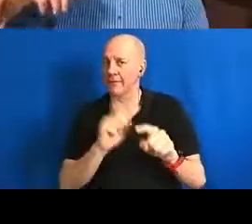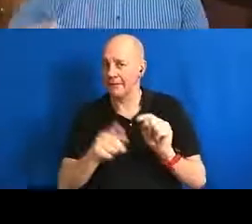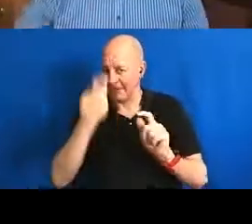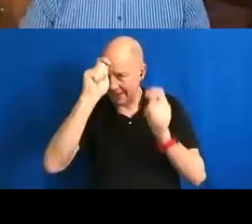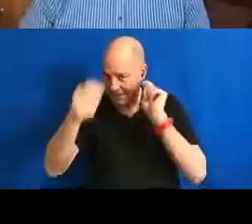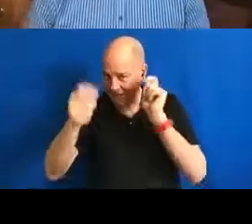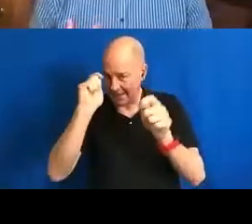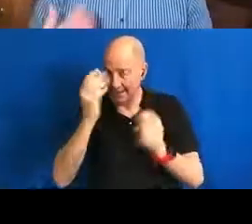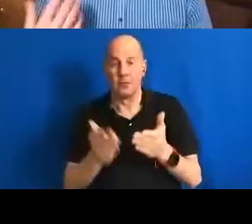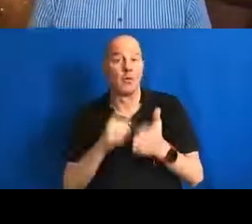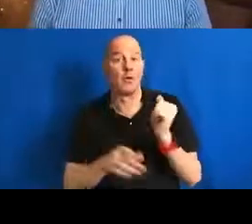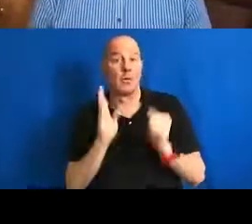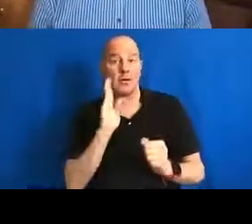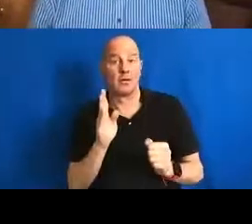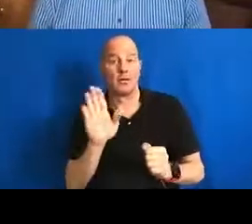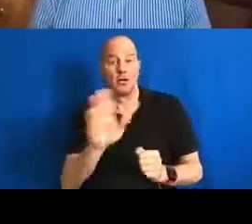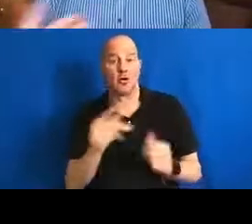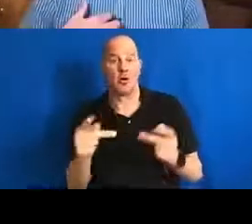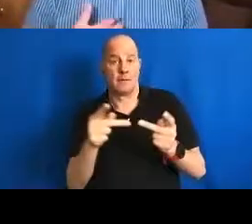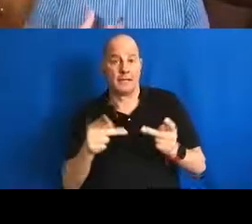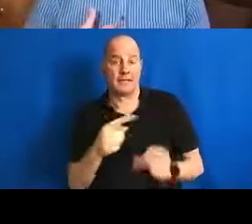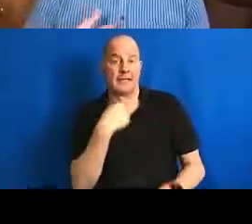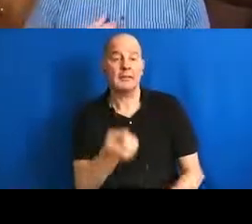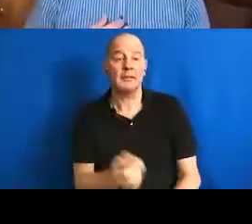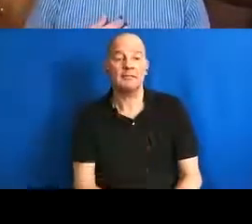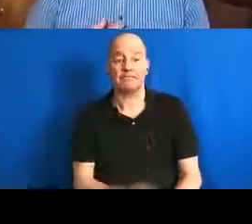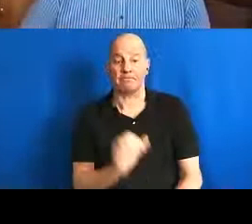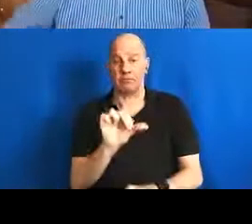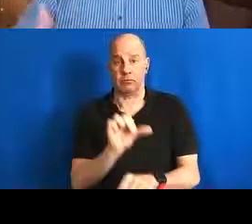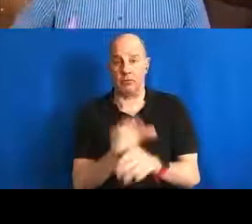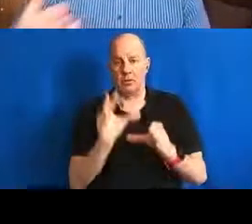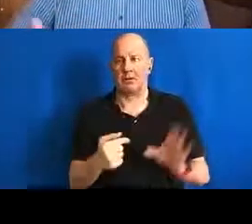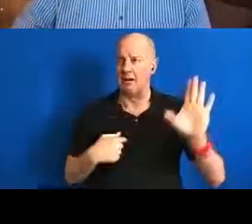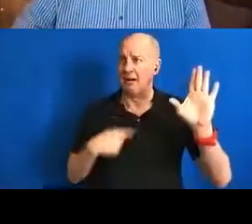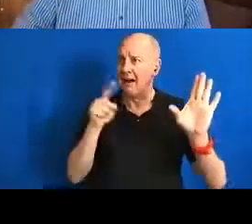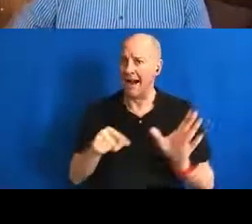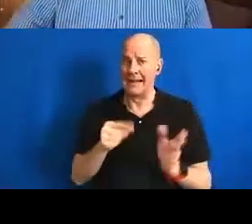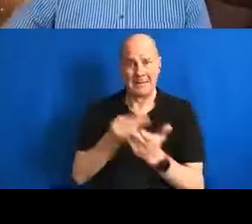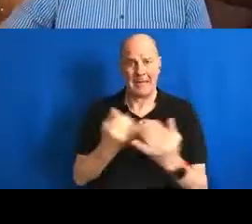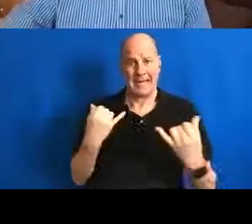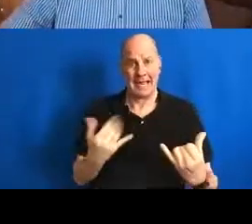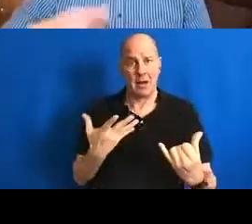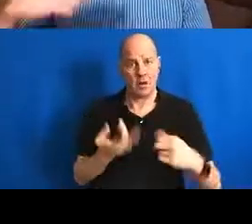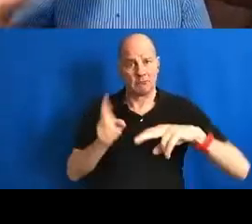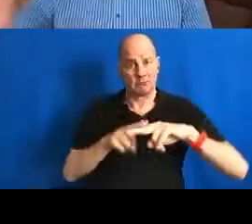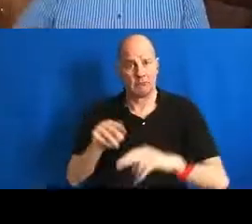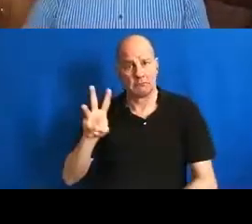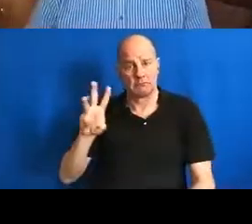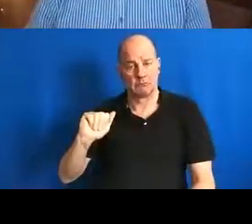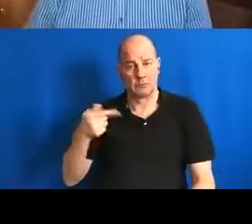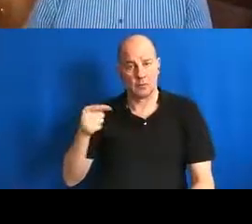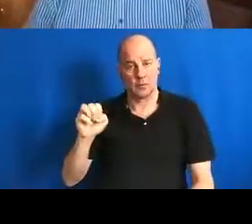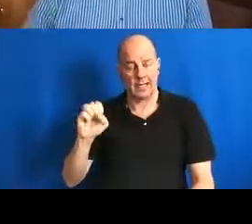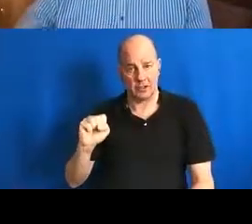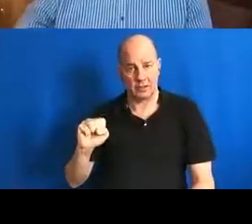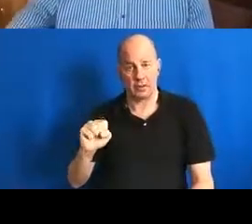you? So maybe as a worker, you're like, I need the cash now. I want to increase my wages. So let's